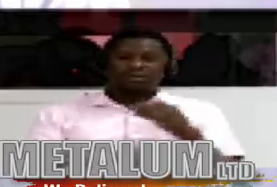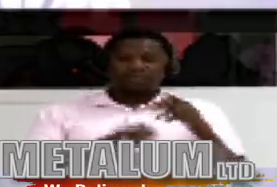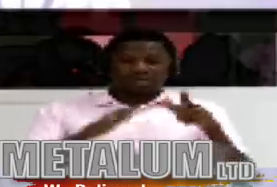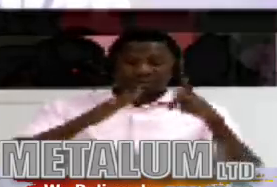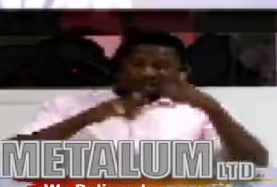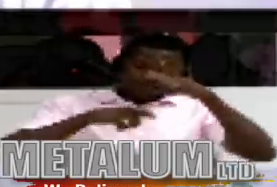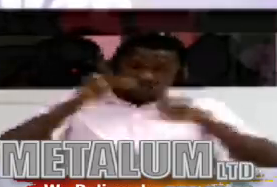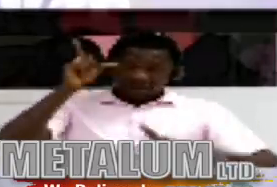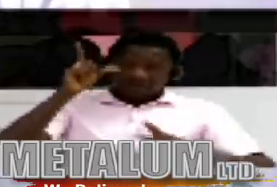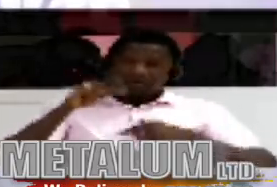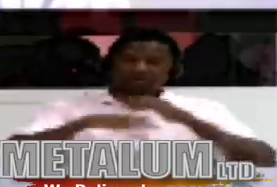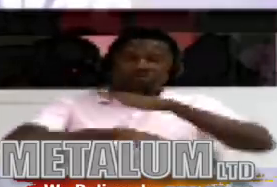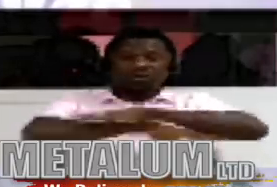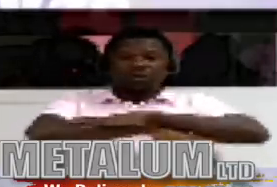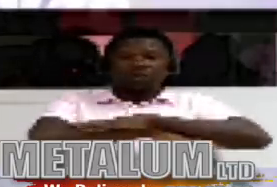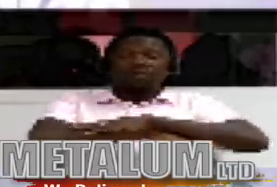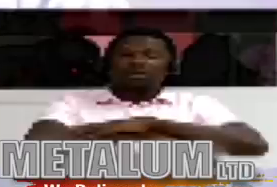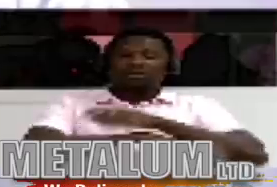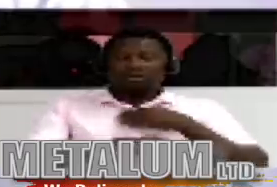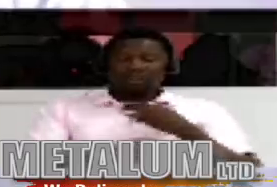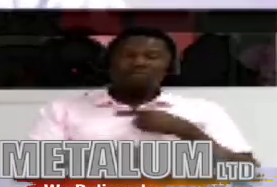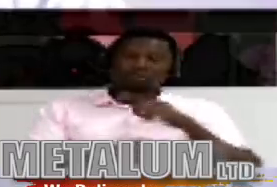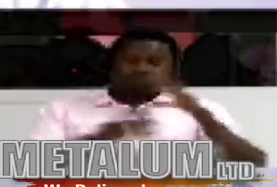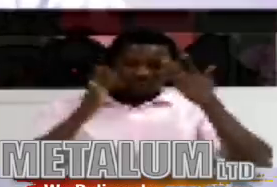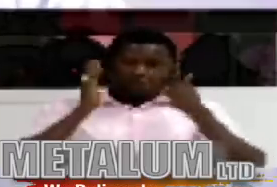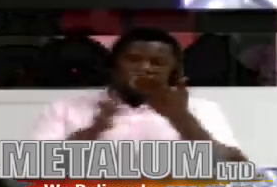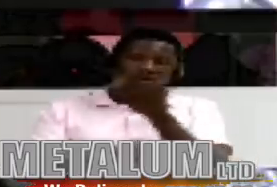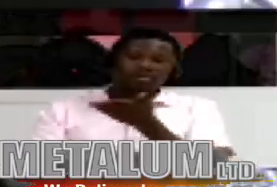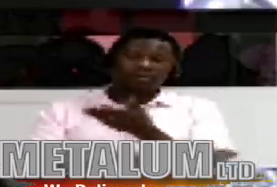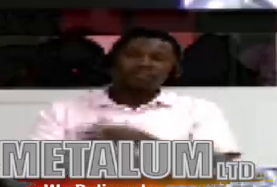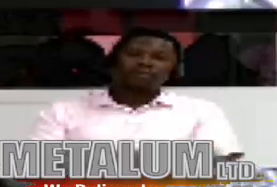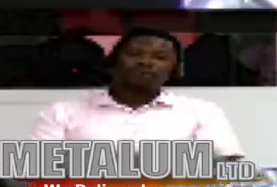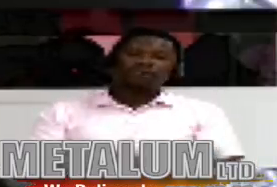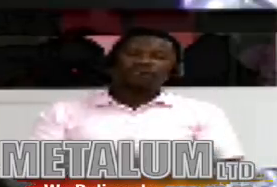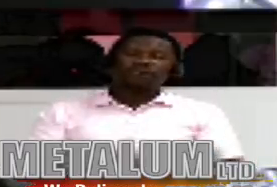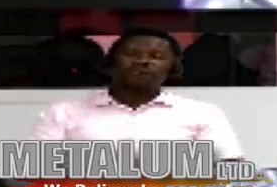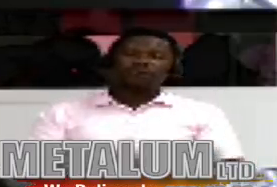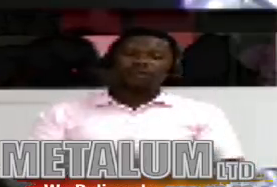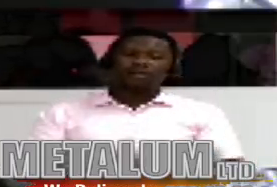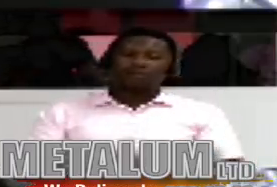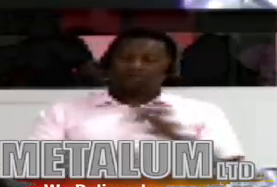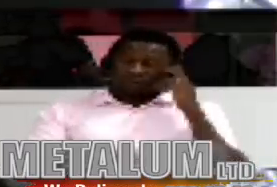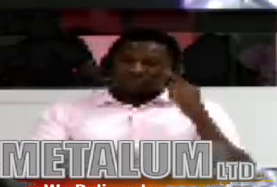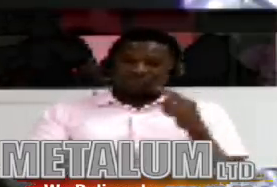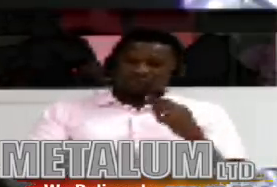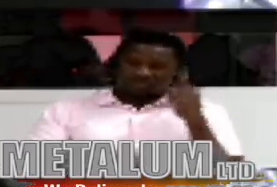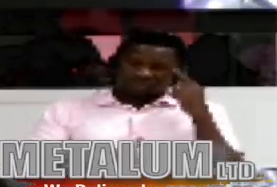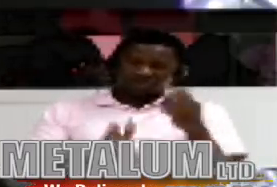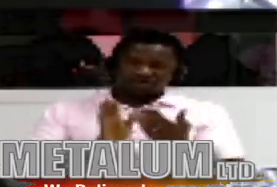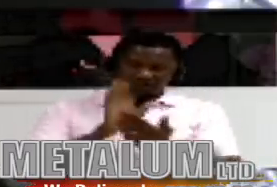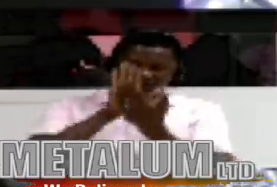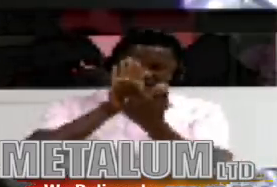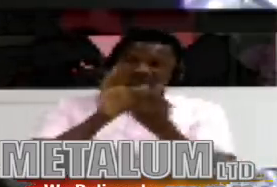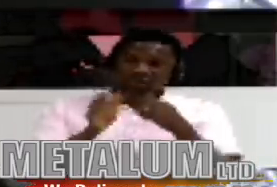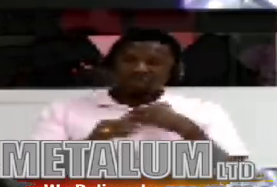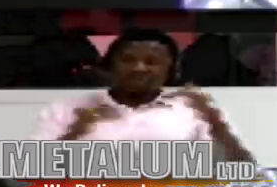level of the school, there is a problem there administratively. So I just want to focus on the meeting that was